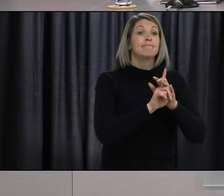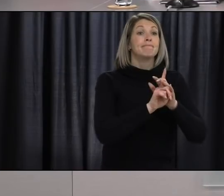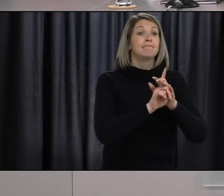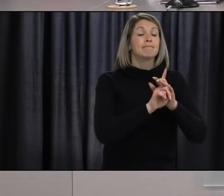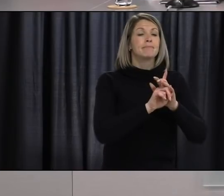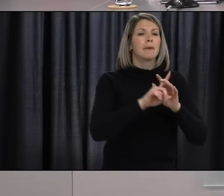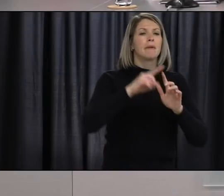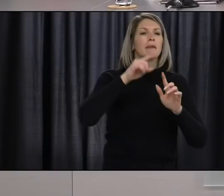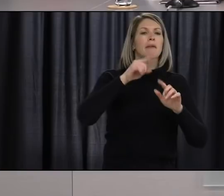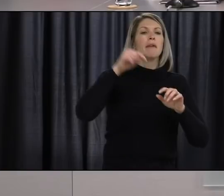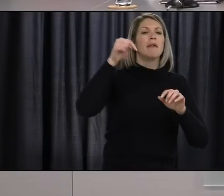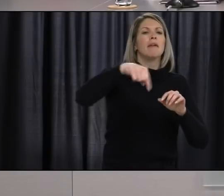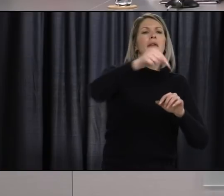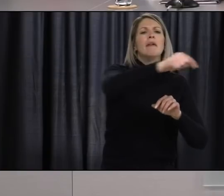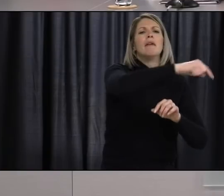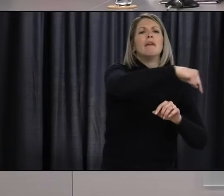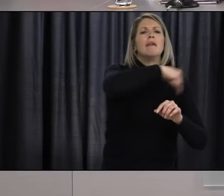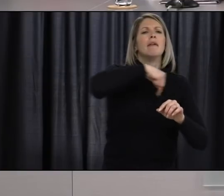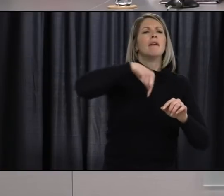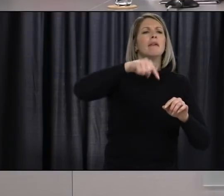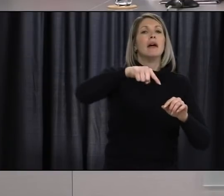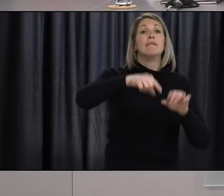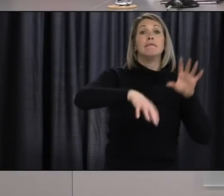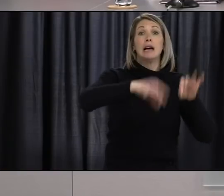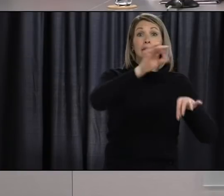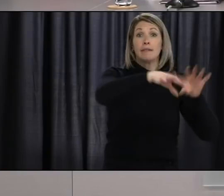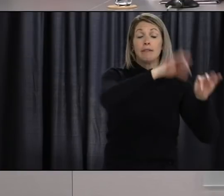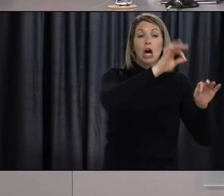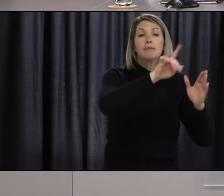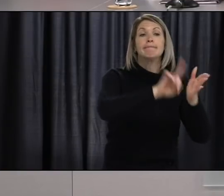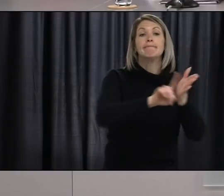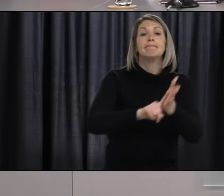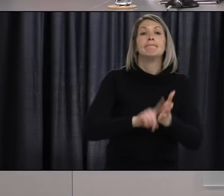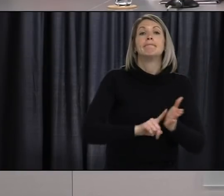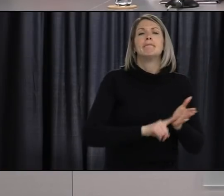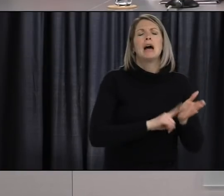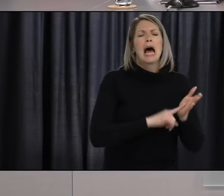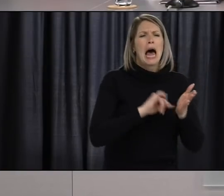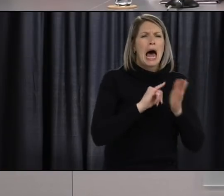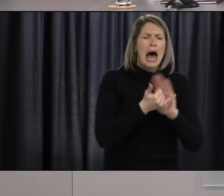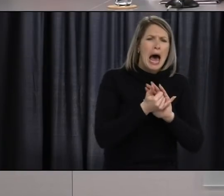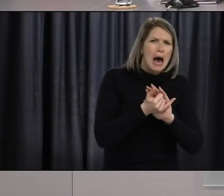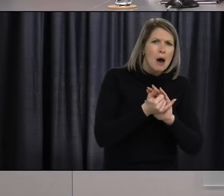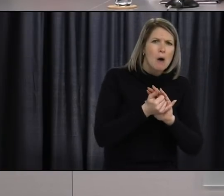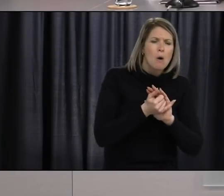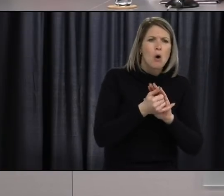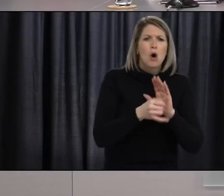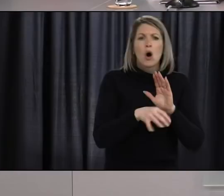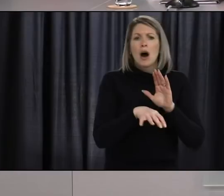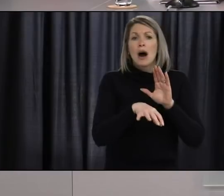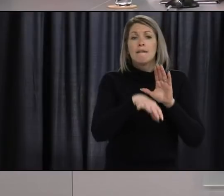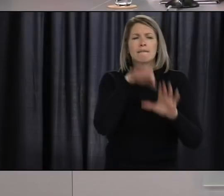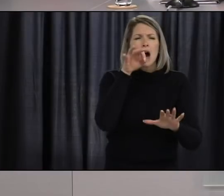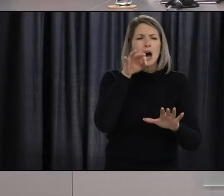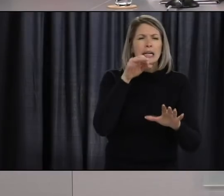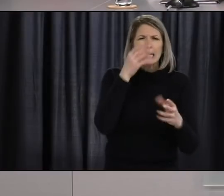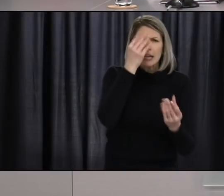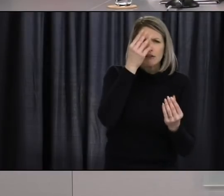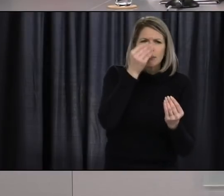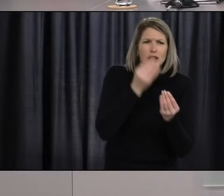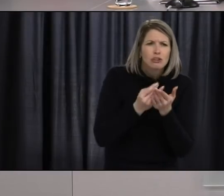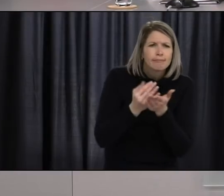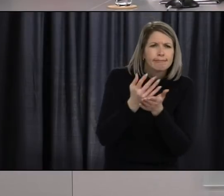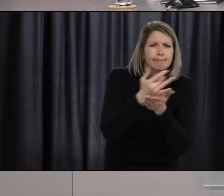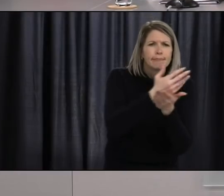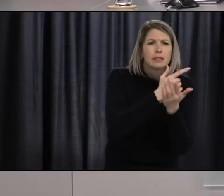is confidentially handled? And what I'm wondering specifically is, are these contacts warned not to divulge information that they may